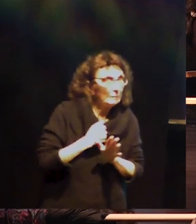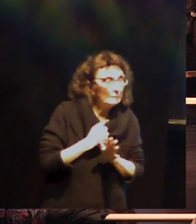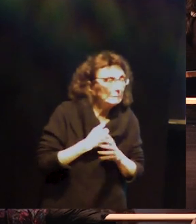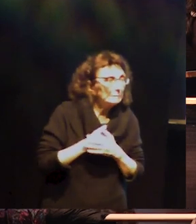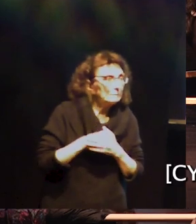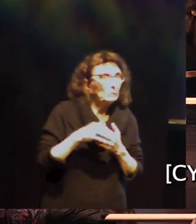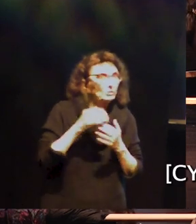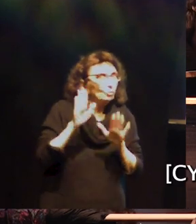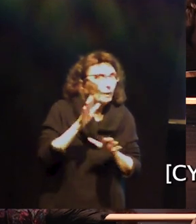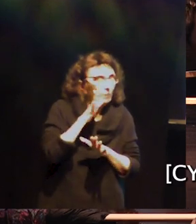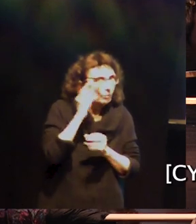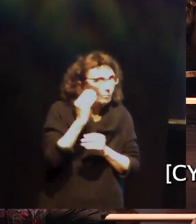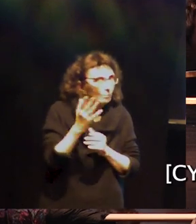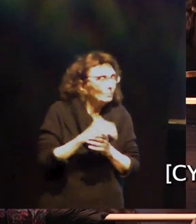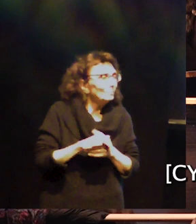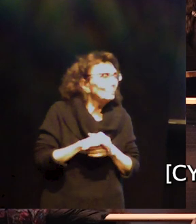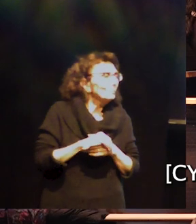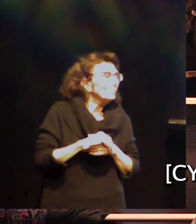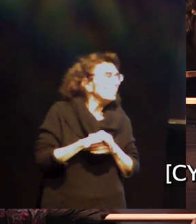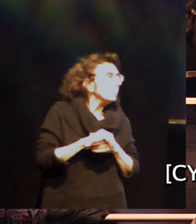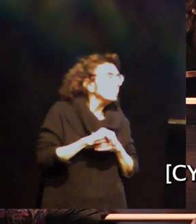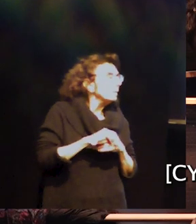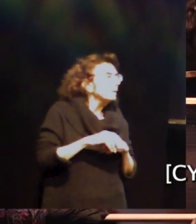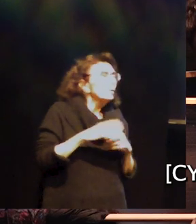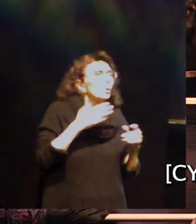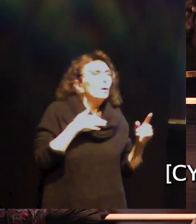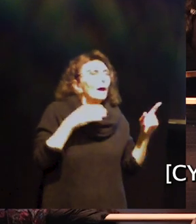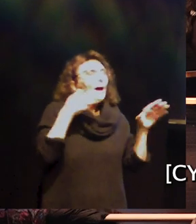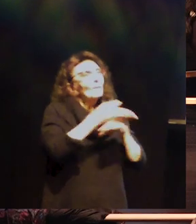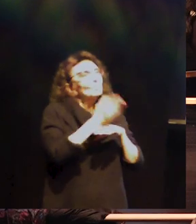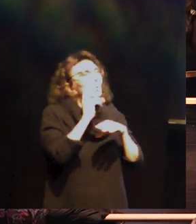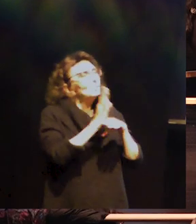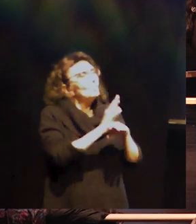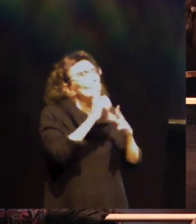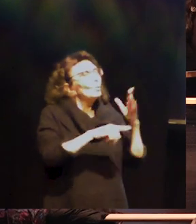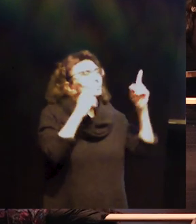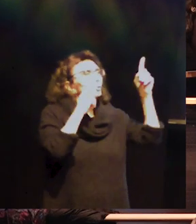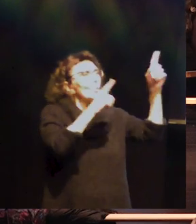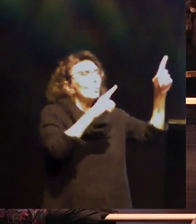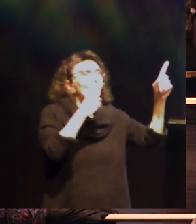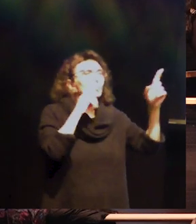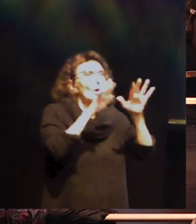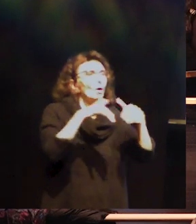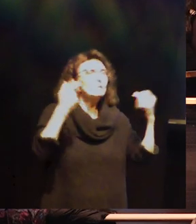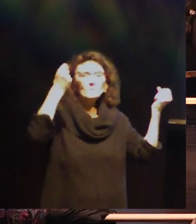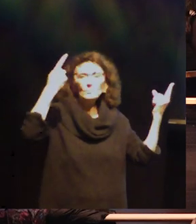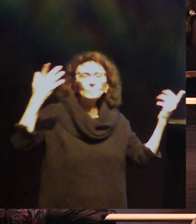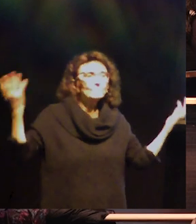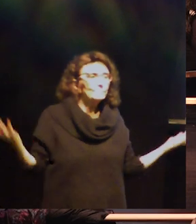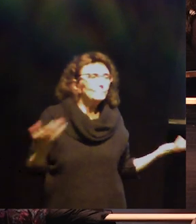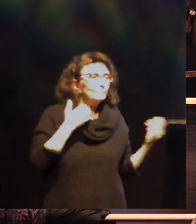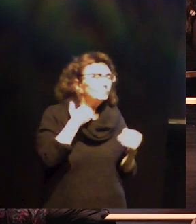She's amazing. Now, what do you want audiences to take away after watching the film? What's the one message you want people